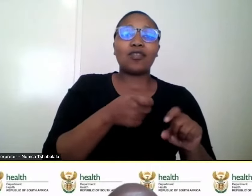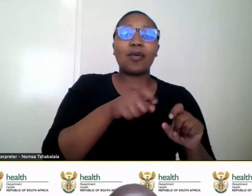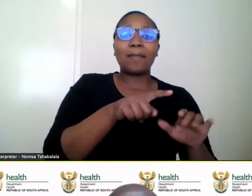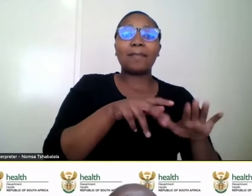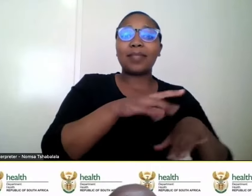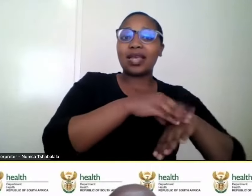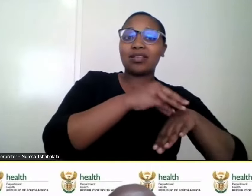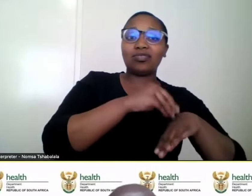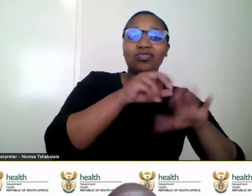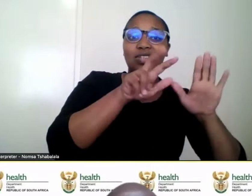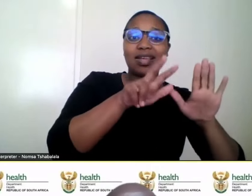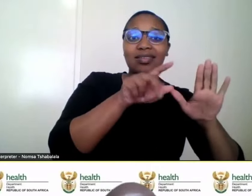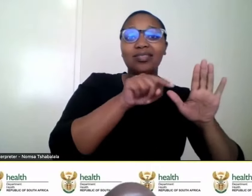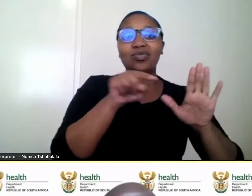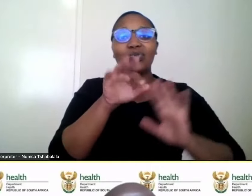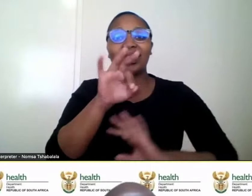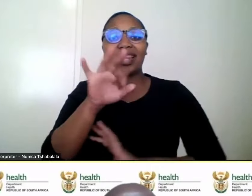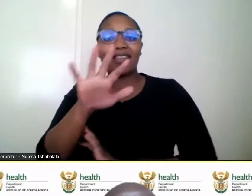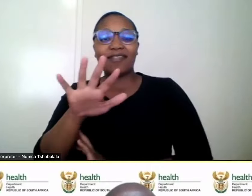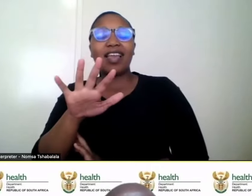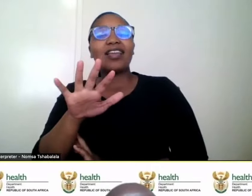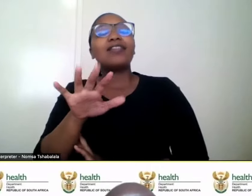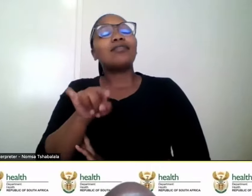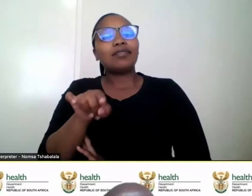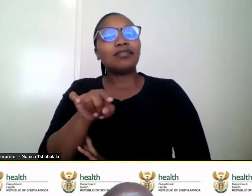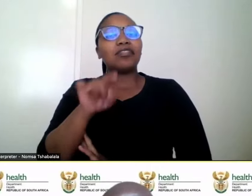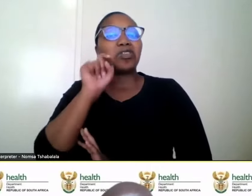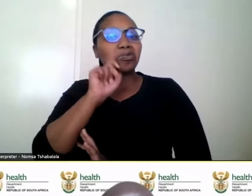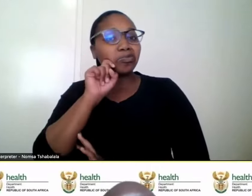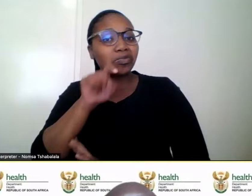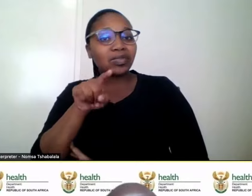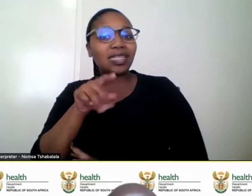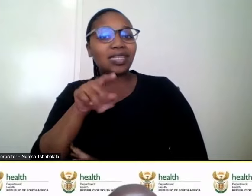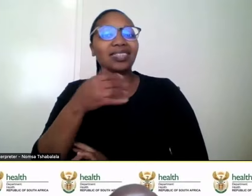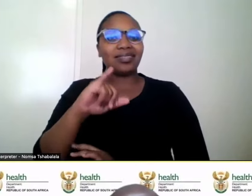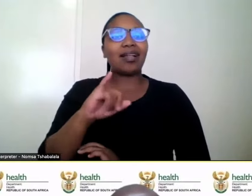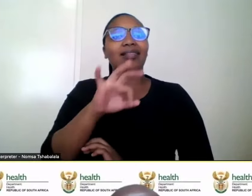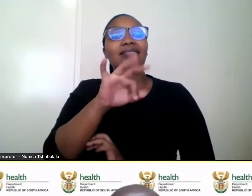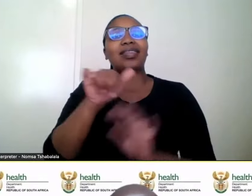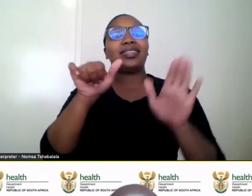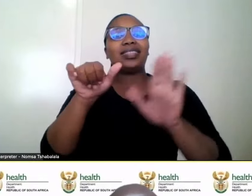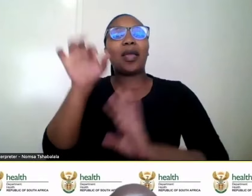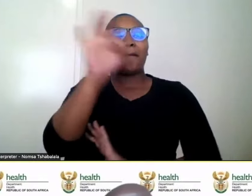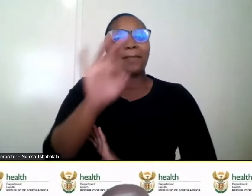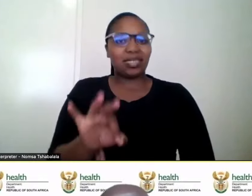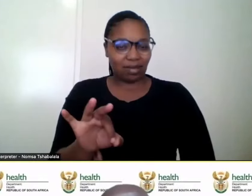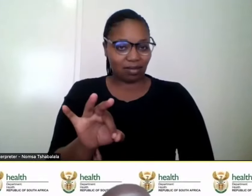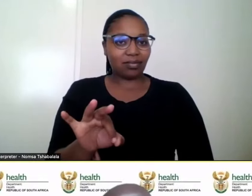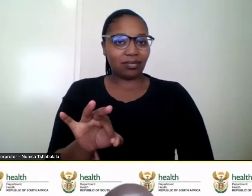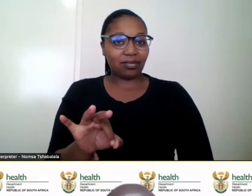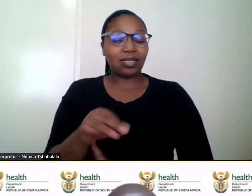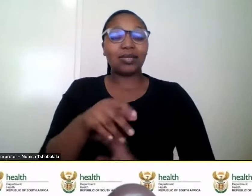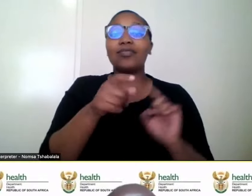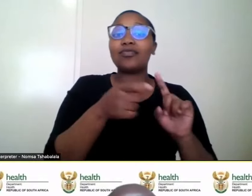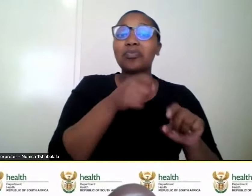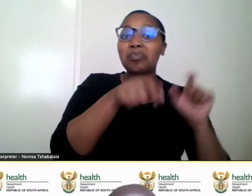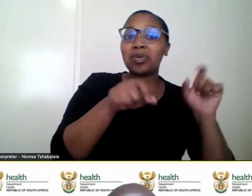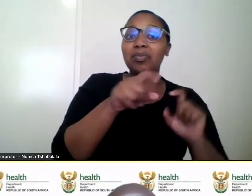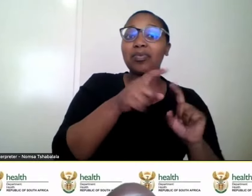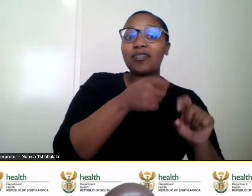We're still sitting at about 26% of population coverage. The 35 to 49, we're sitting at